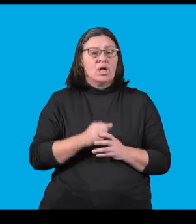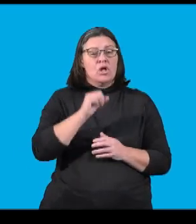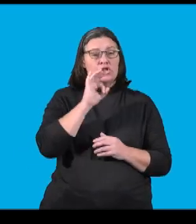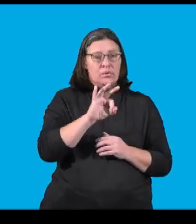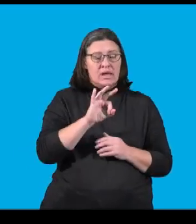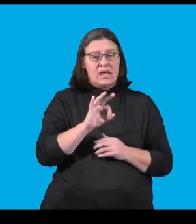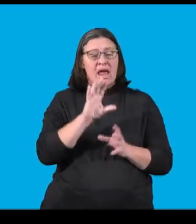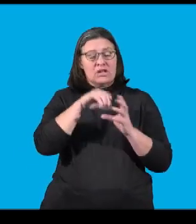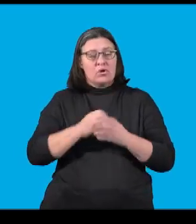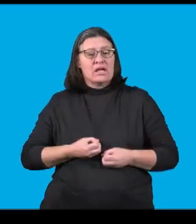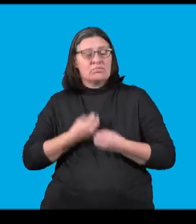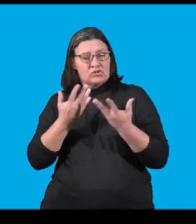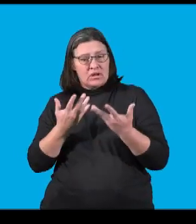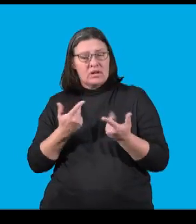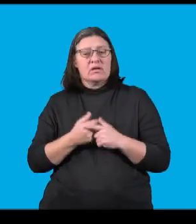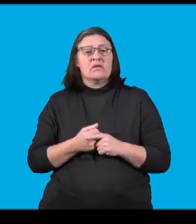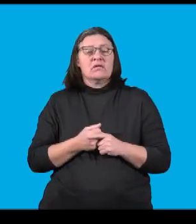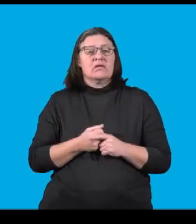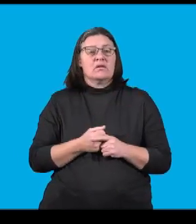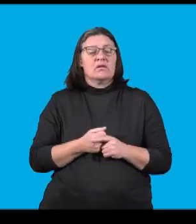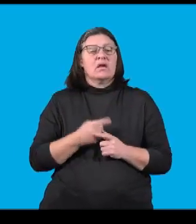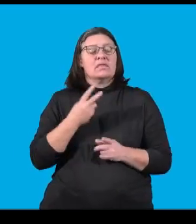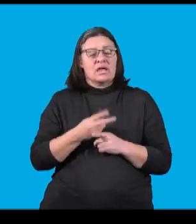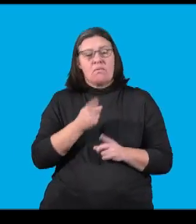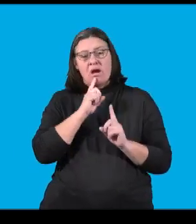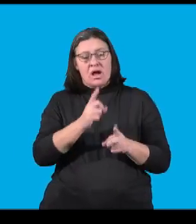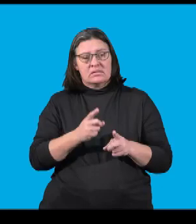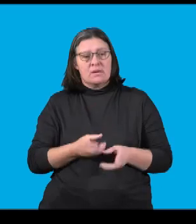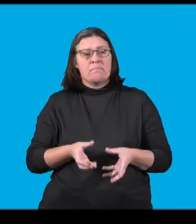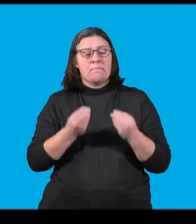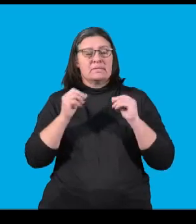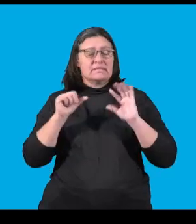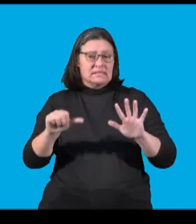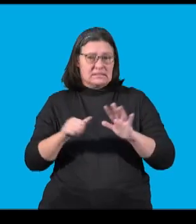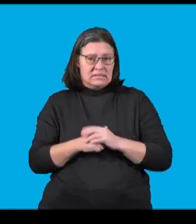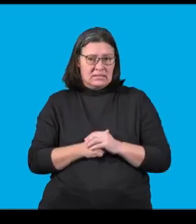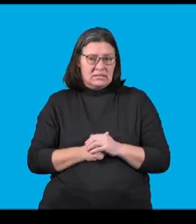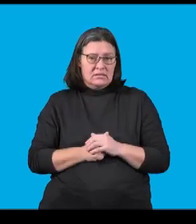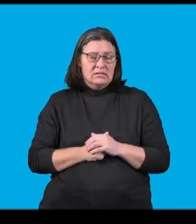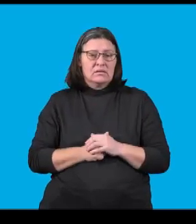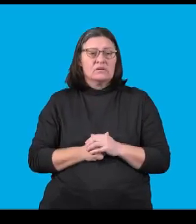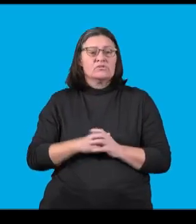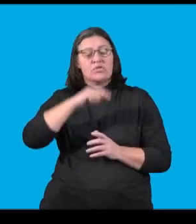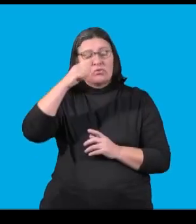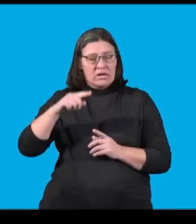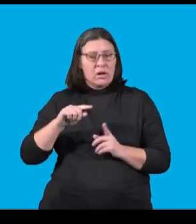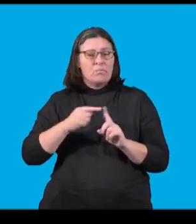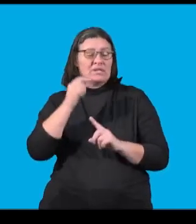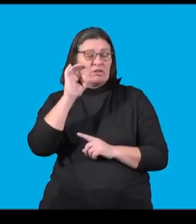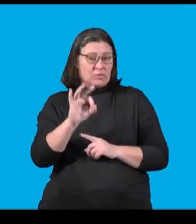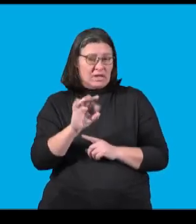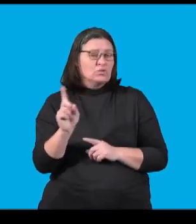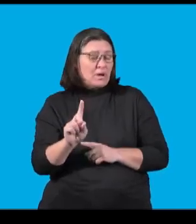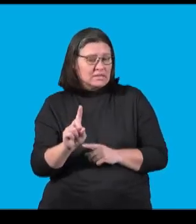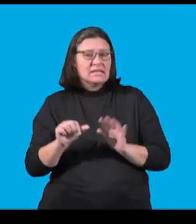3 into my expression for the gradient, and I'll get an answer of 6. So therefore the gradient at the point 3